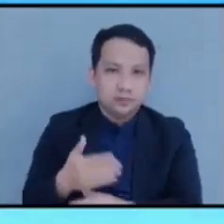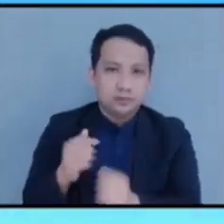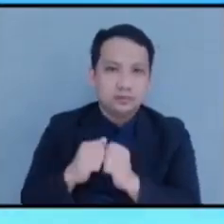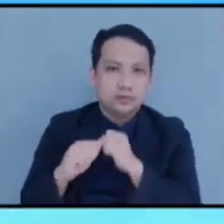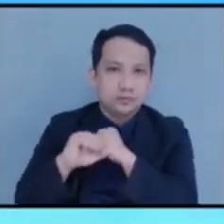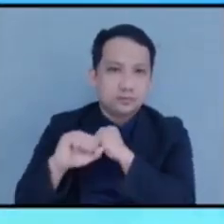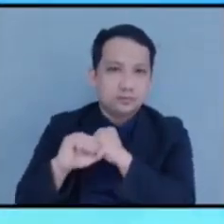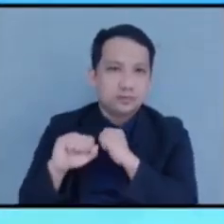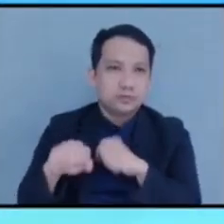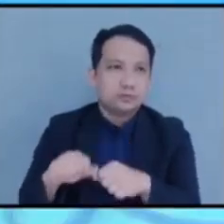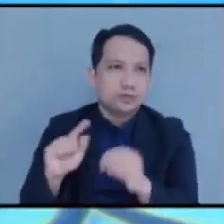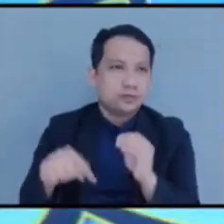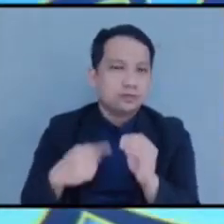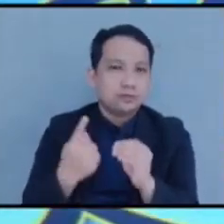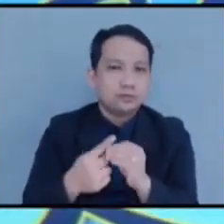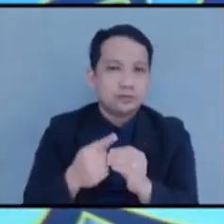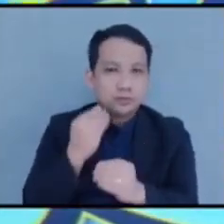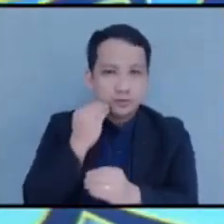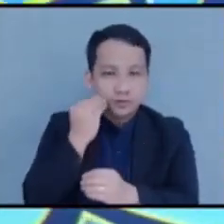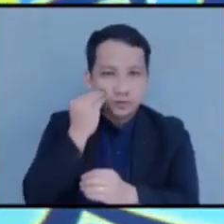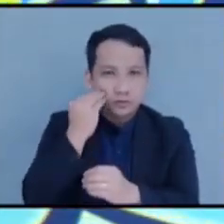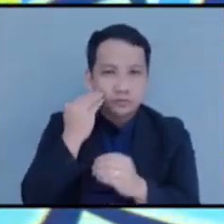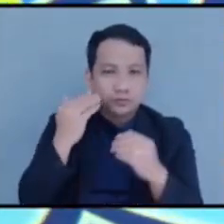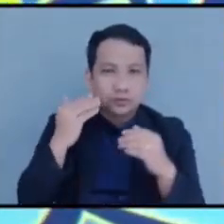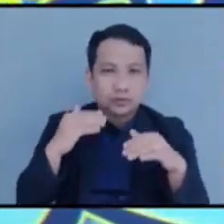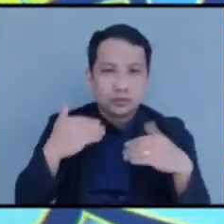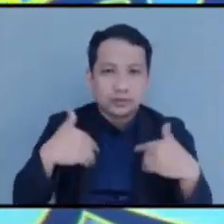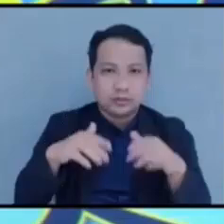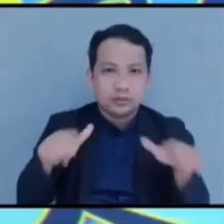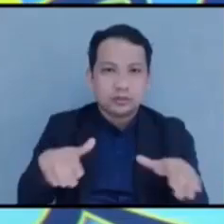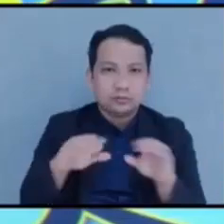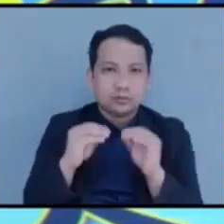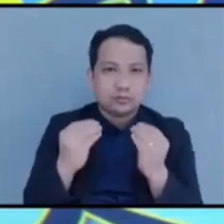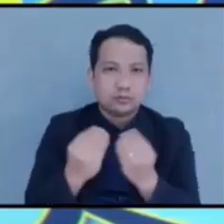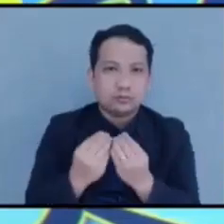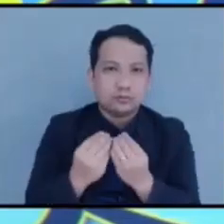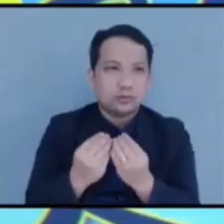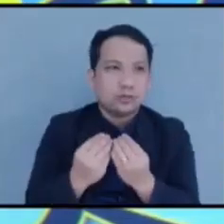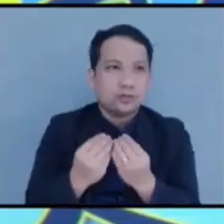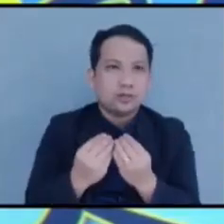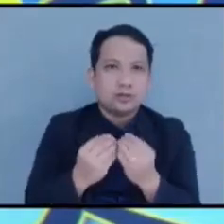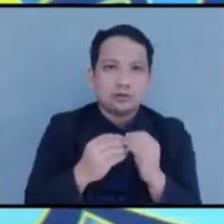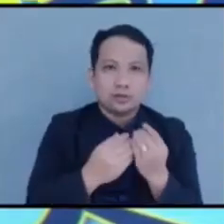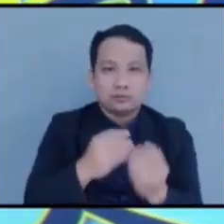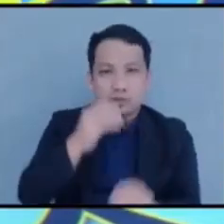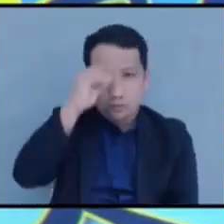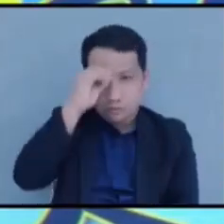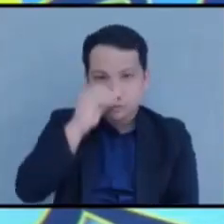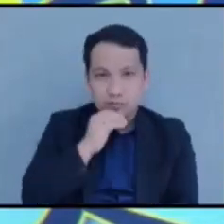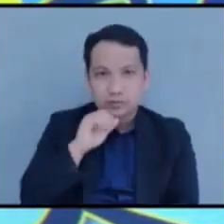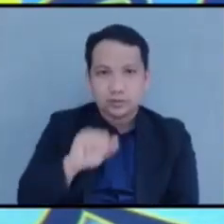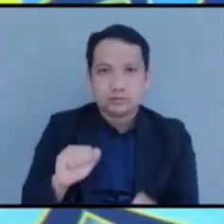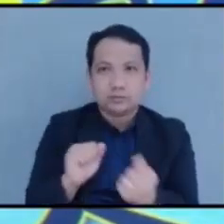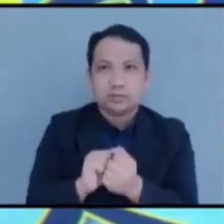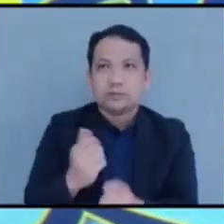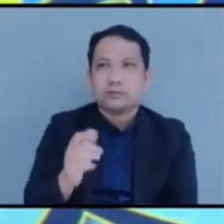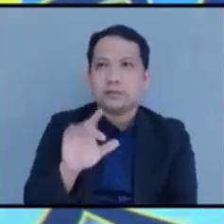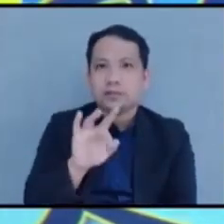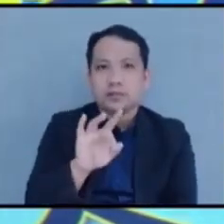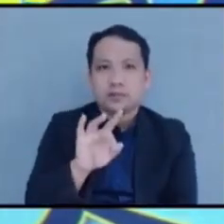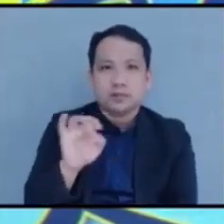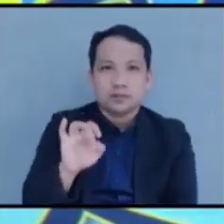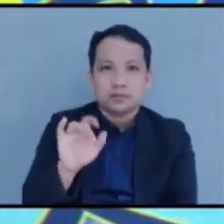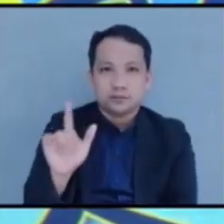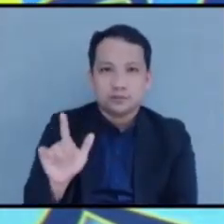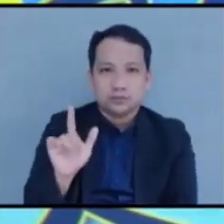is Home for the Angels PH. It's an orphanage, and they have saved around 820 babies, giving